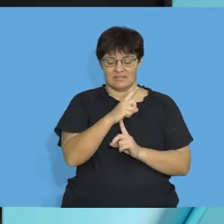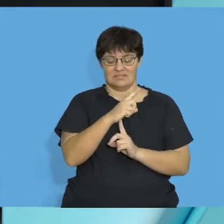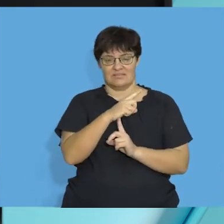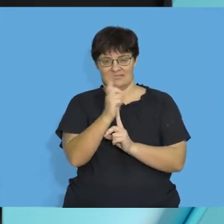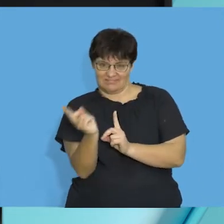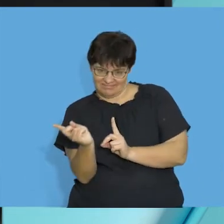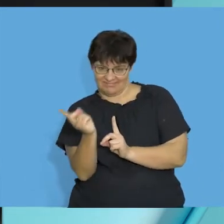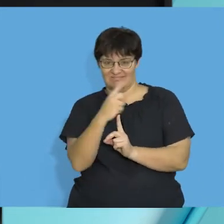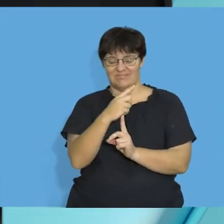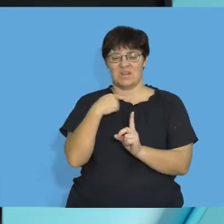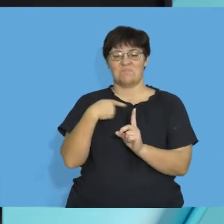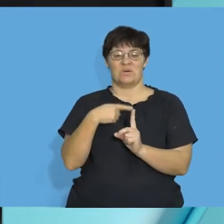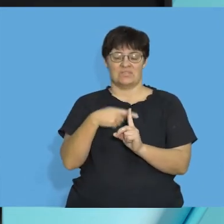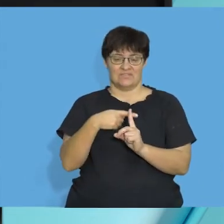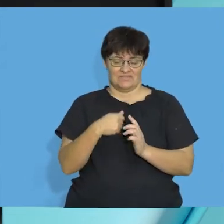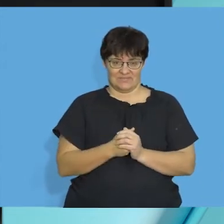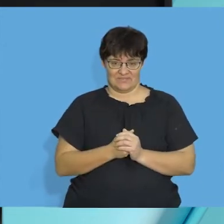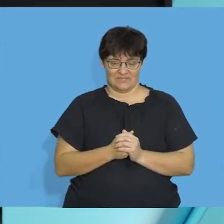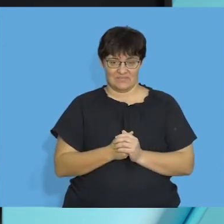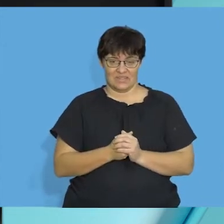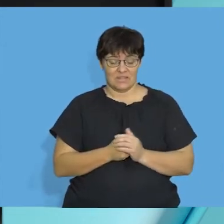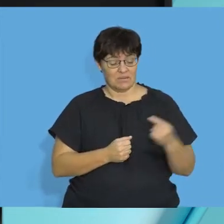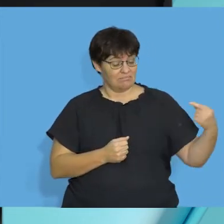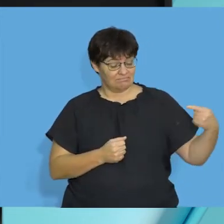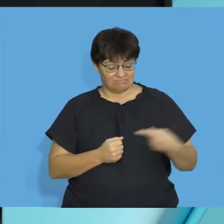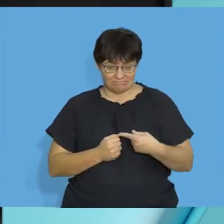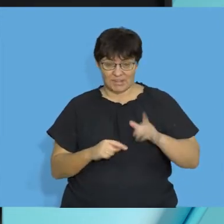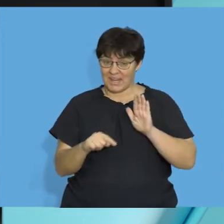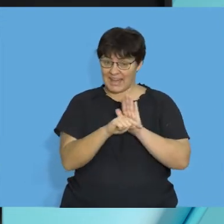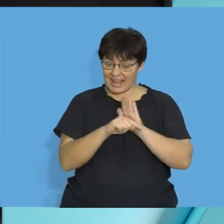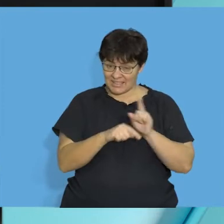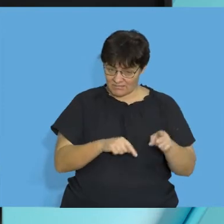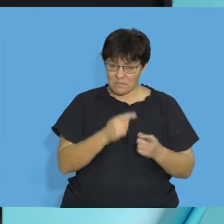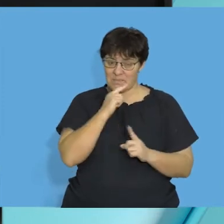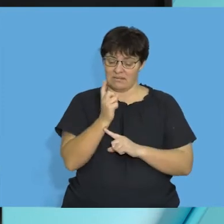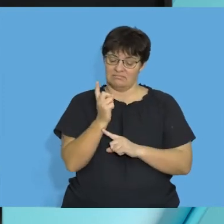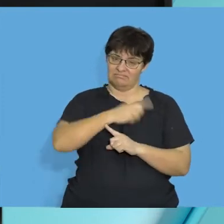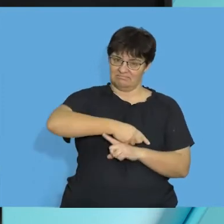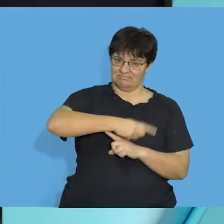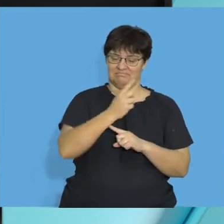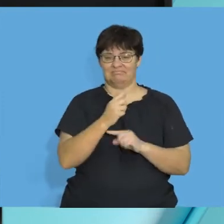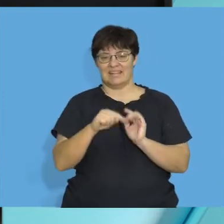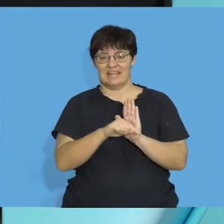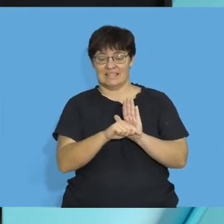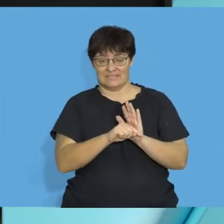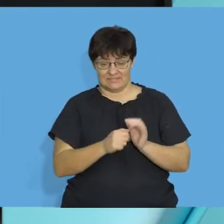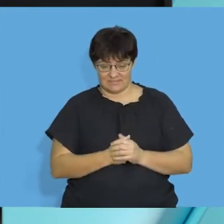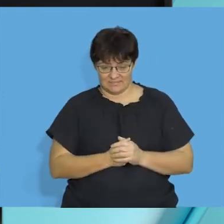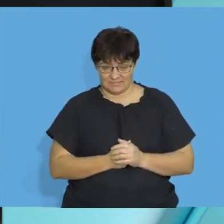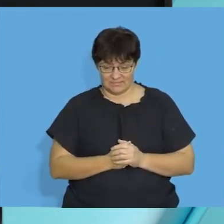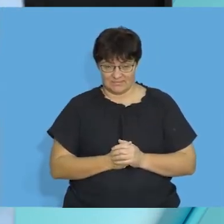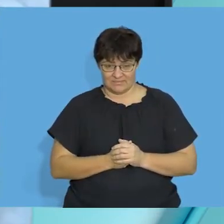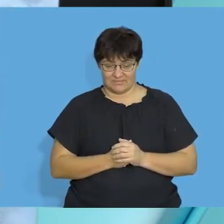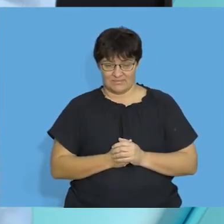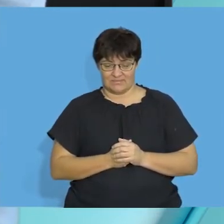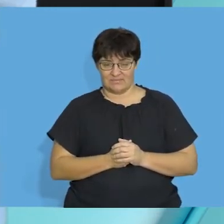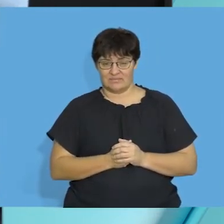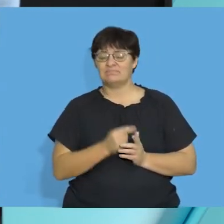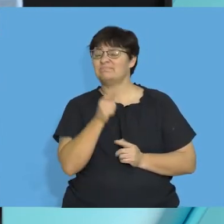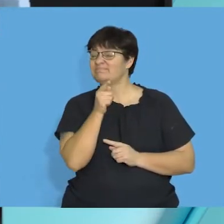voltmeter, it will give a positive reading. If it goes in at the terminal marked negative, it will give a negative reading. So it's